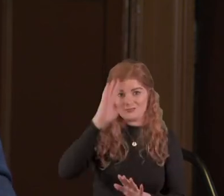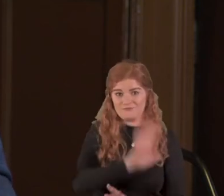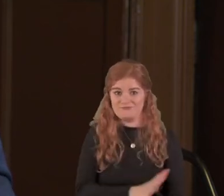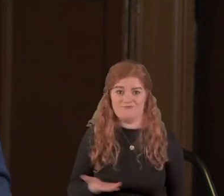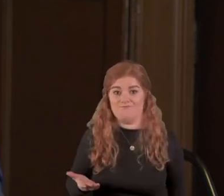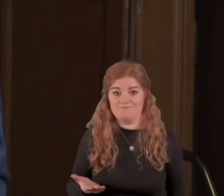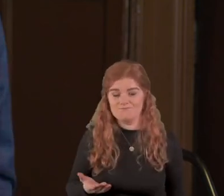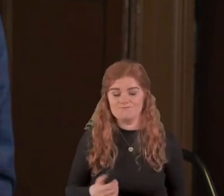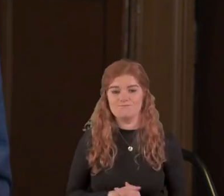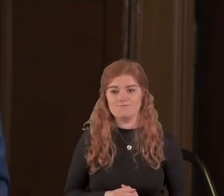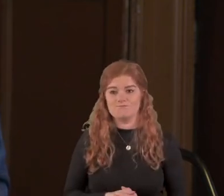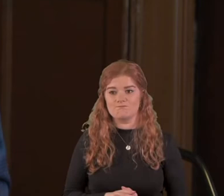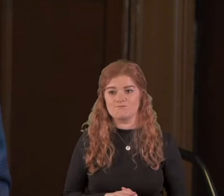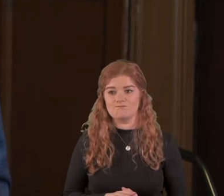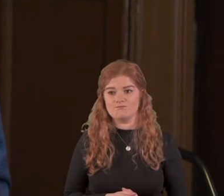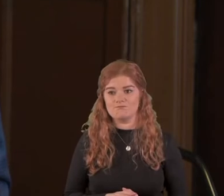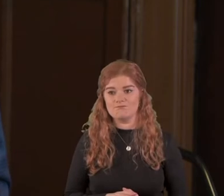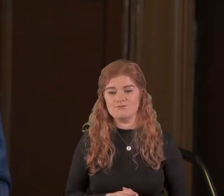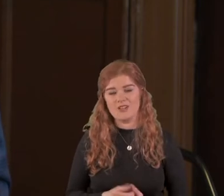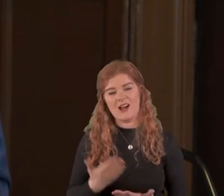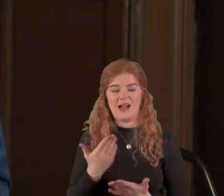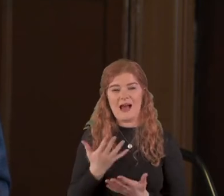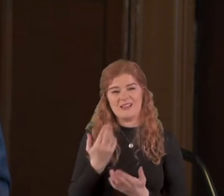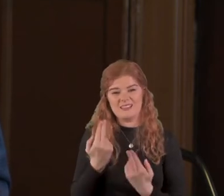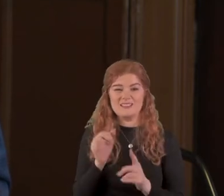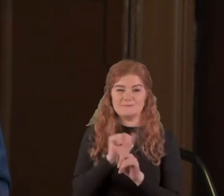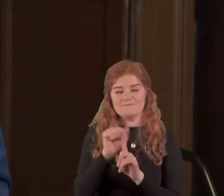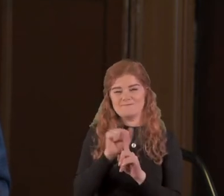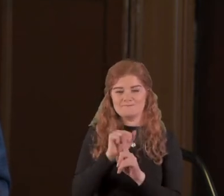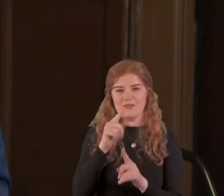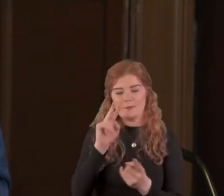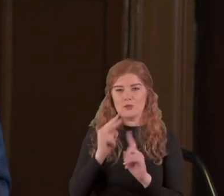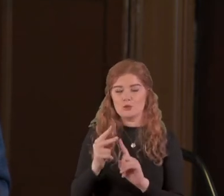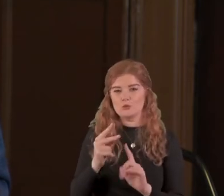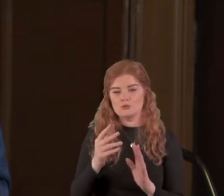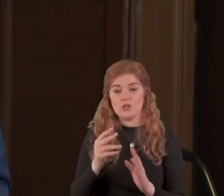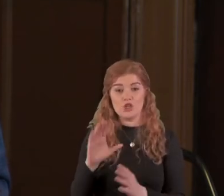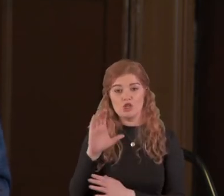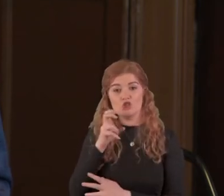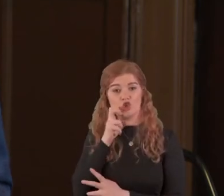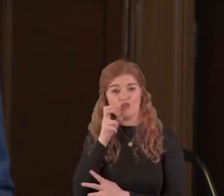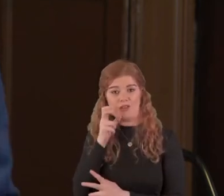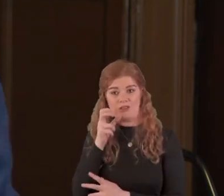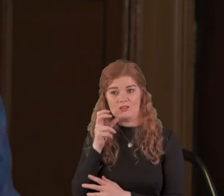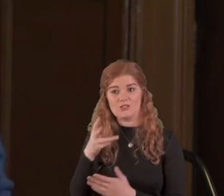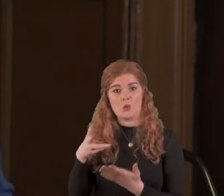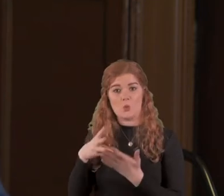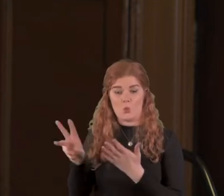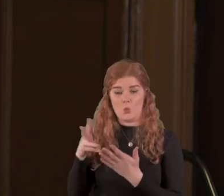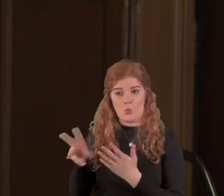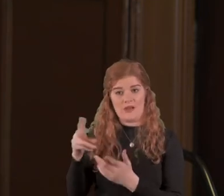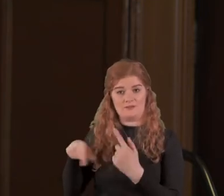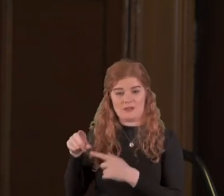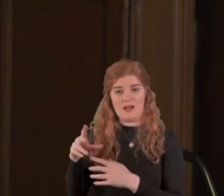Ireland. There's some finessing of that position. Churchill, from the time that he espouses home rule in